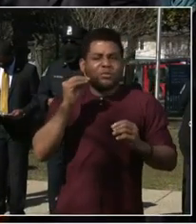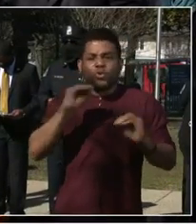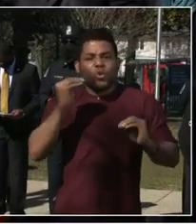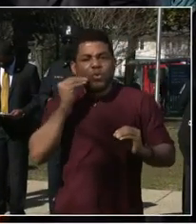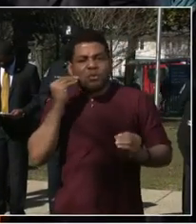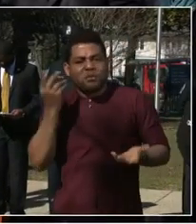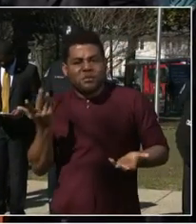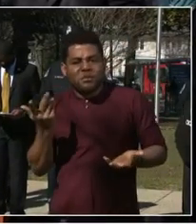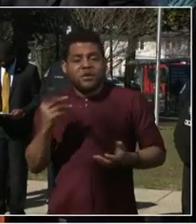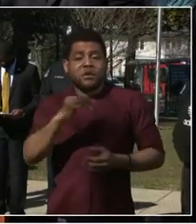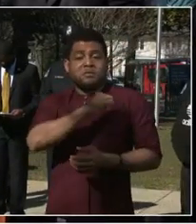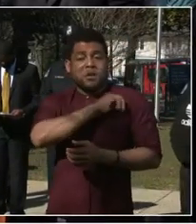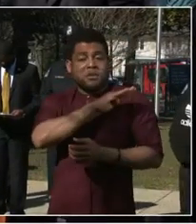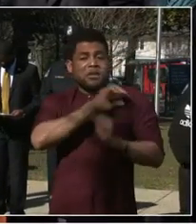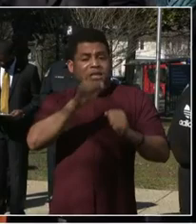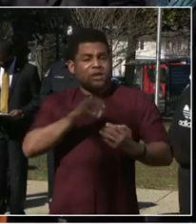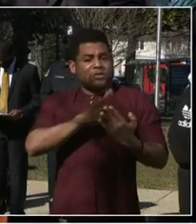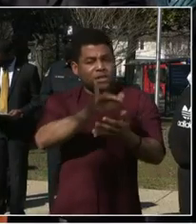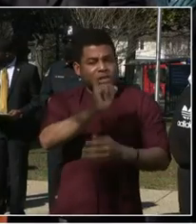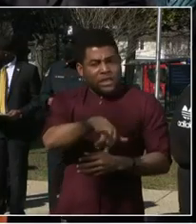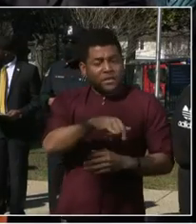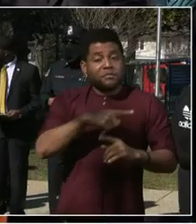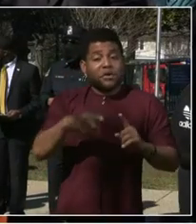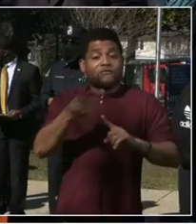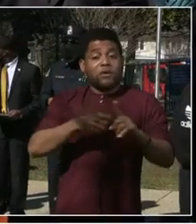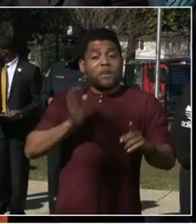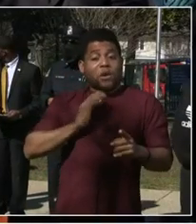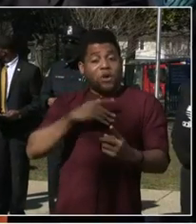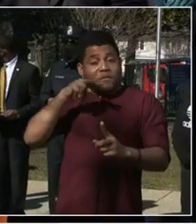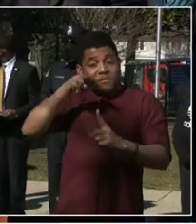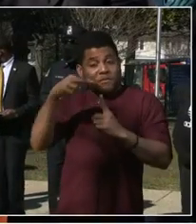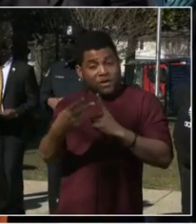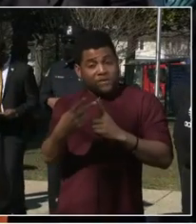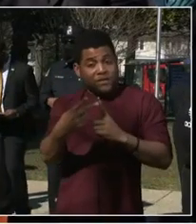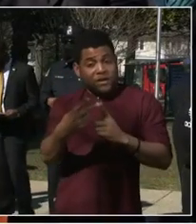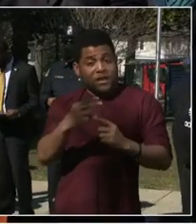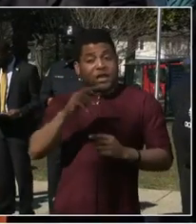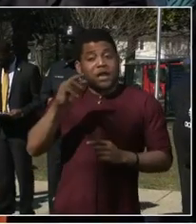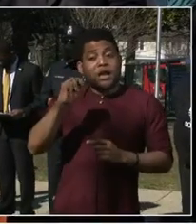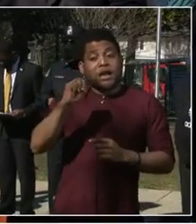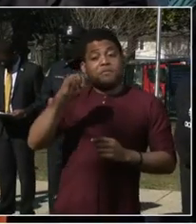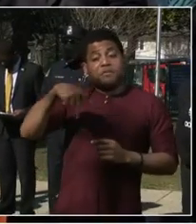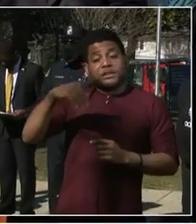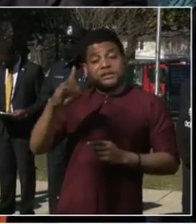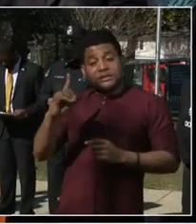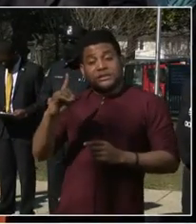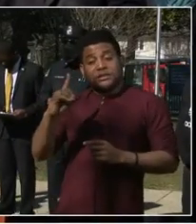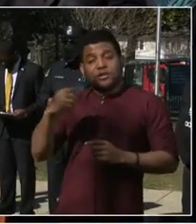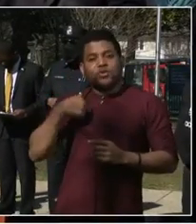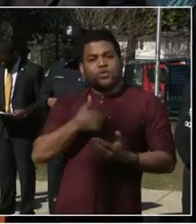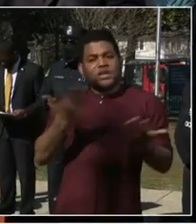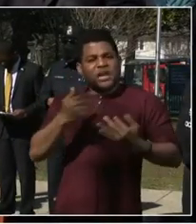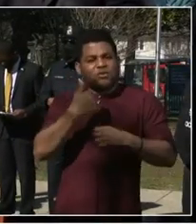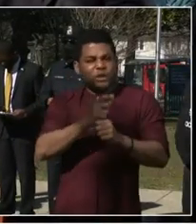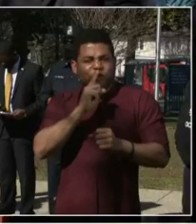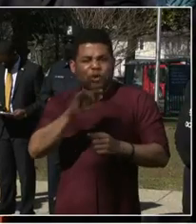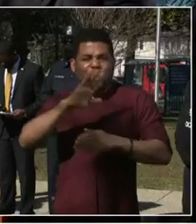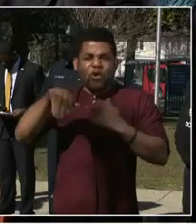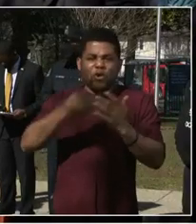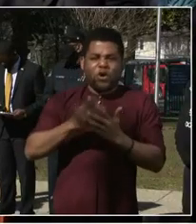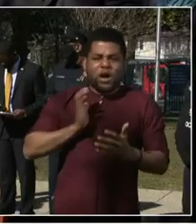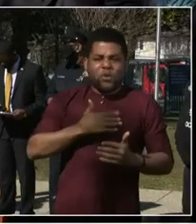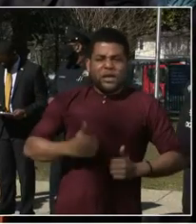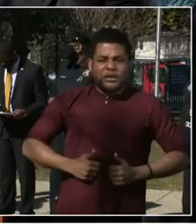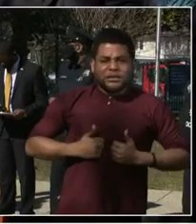address that, but from the Metropolitan Police Department standpoint, the Metropolitan Police Department is here to make sure that all residents, including our unhoused